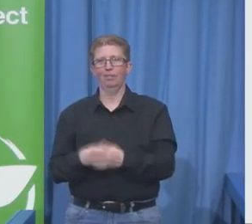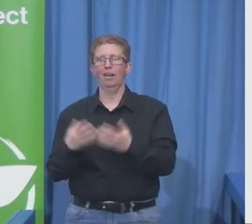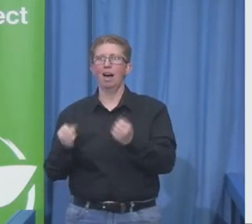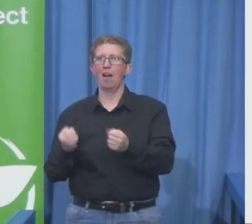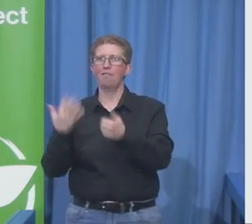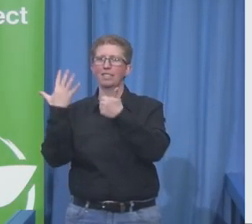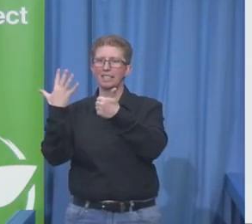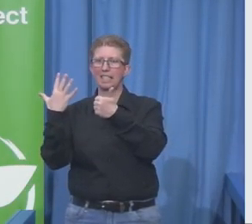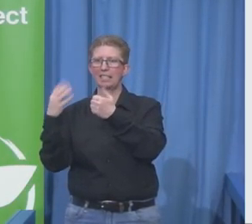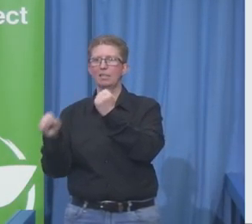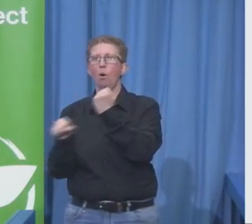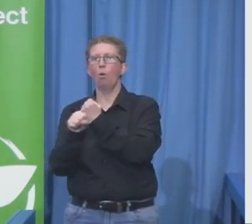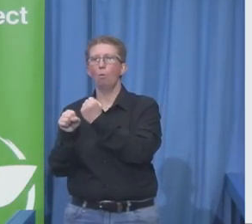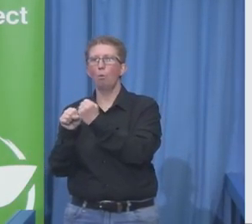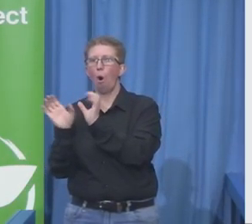language.